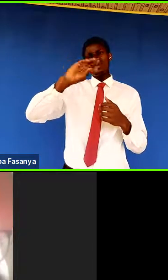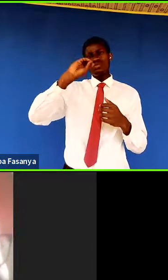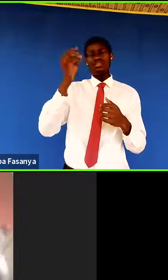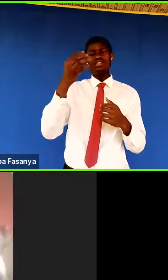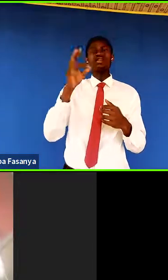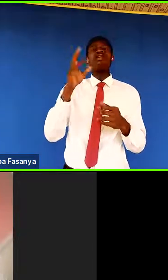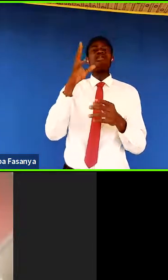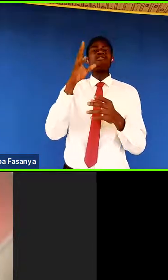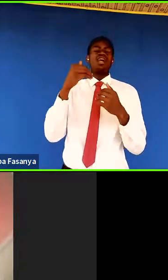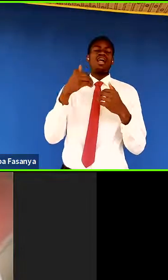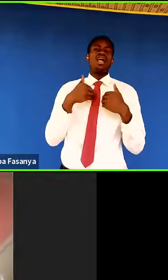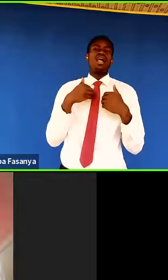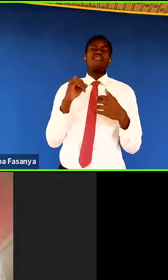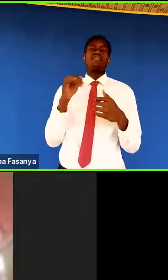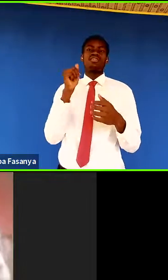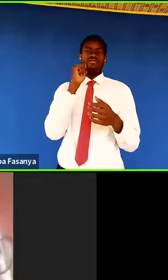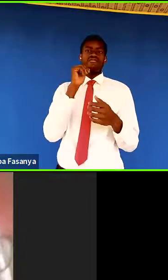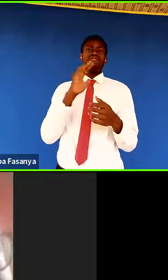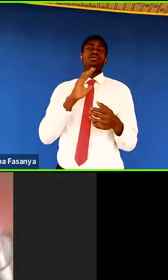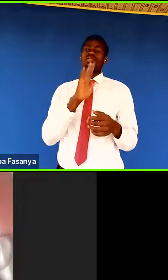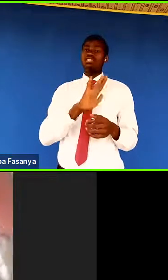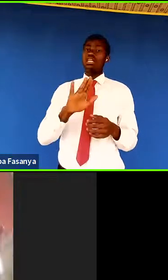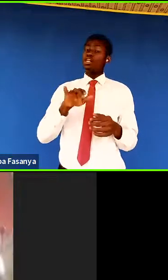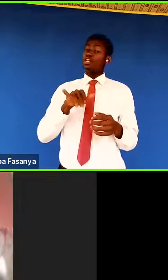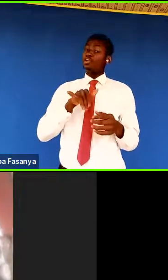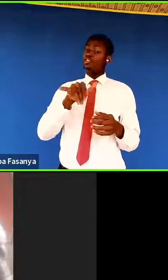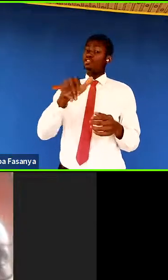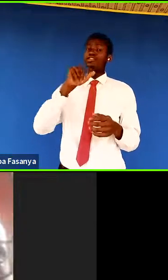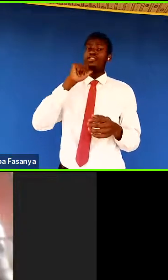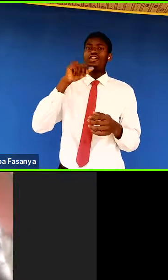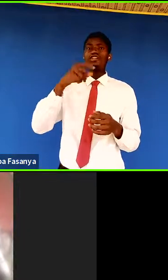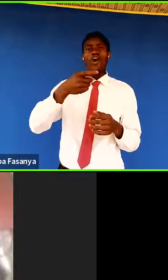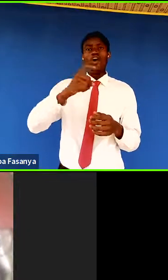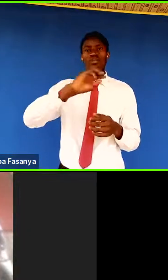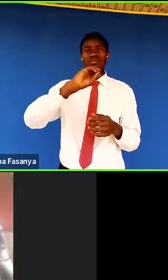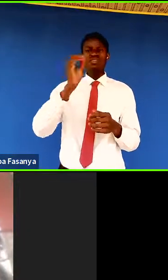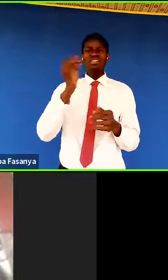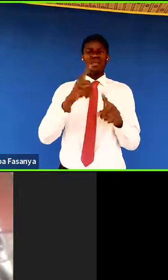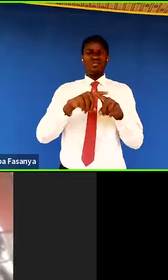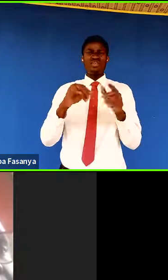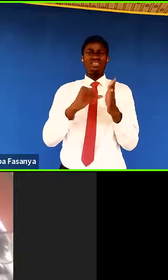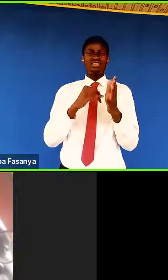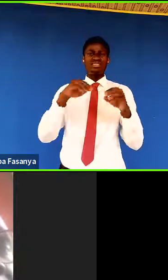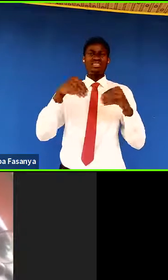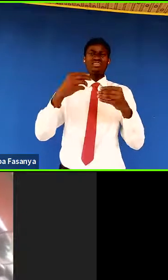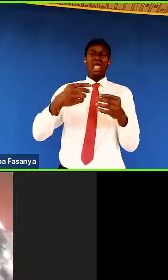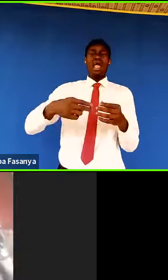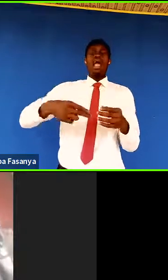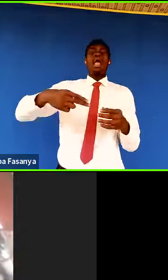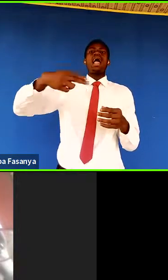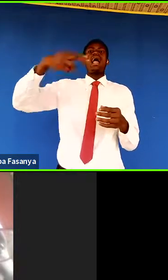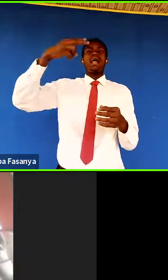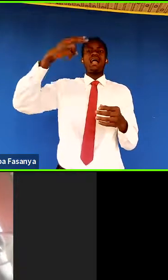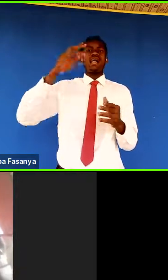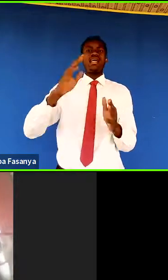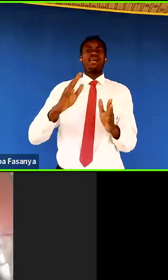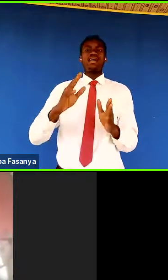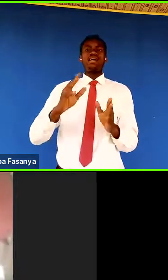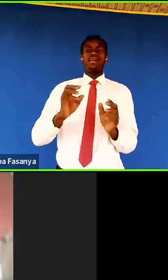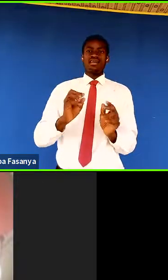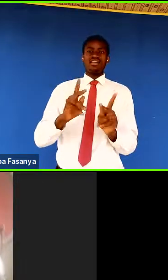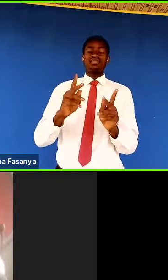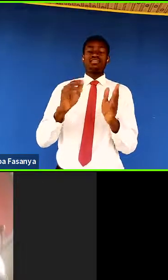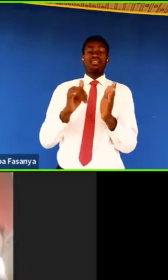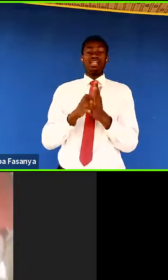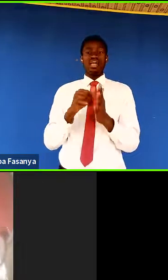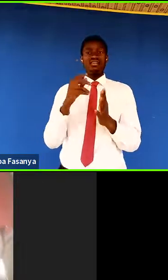child. Yeah, so there's still not, it's not 100%, but it gives a higher guarantee than the swim up stuff that we do, ovulation